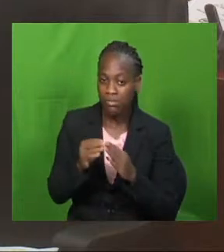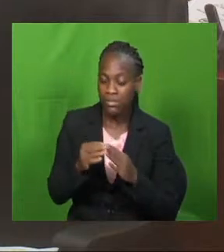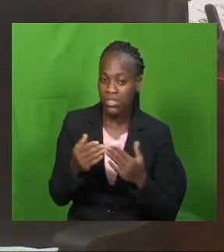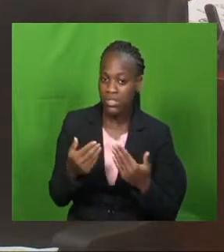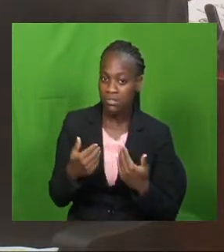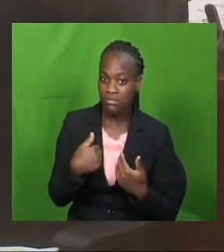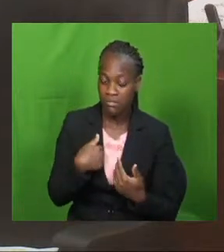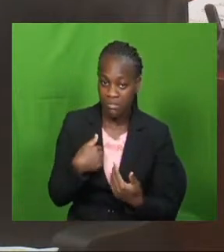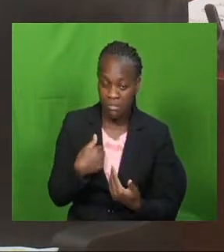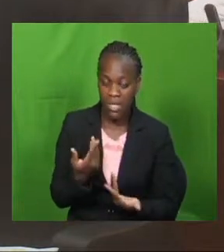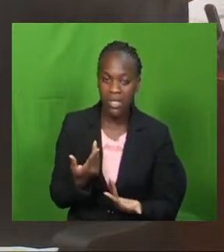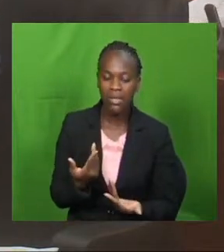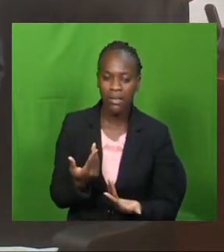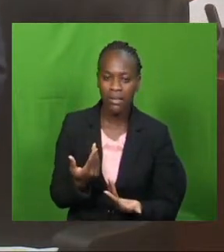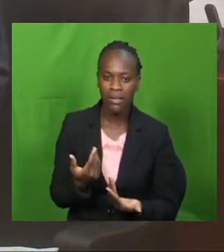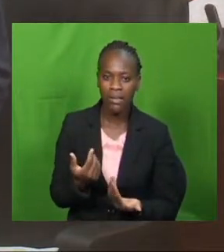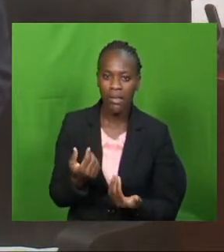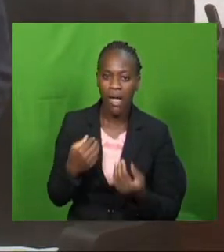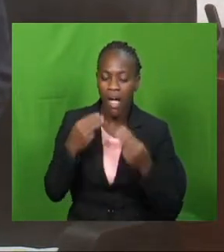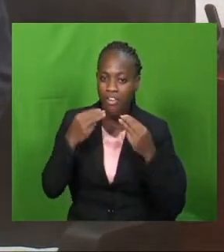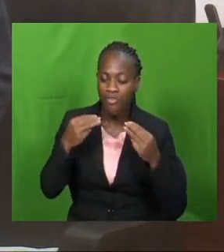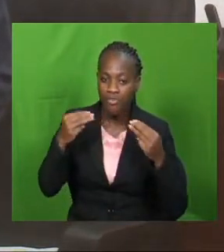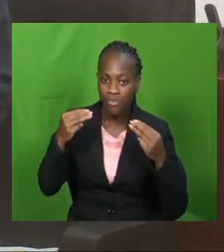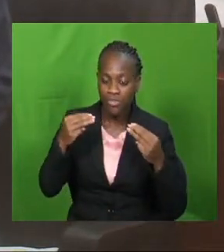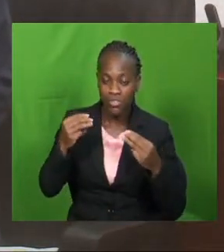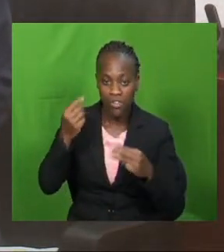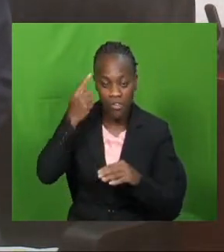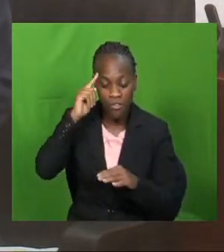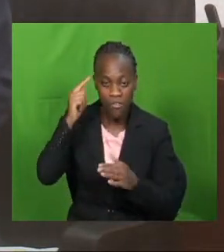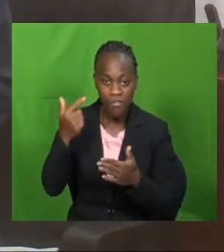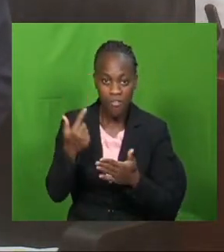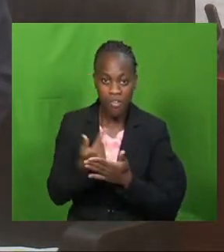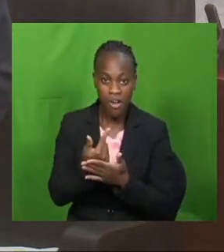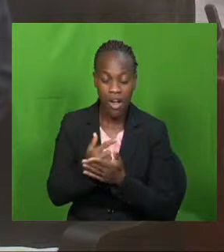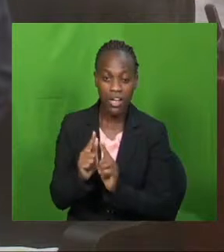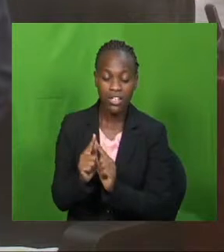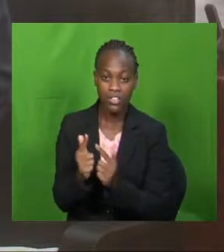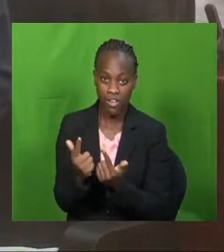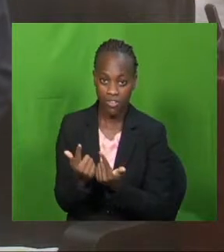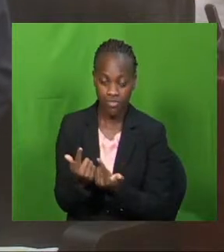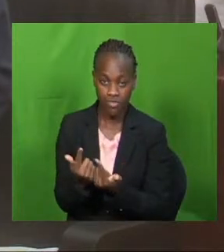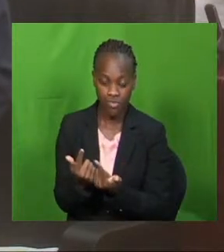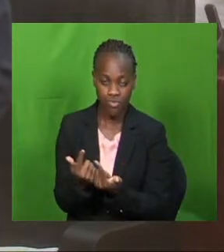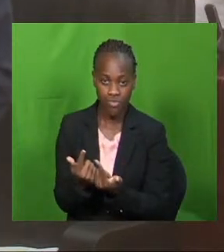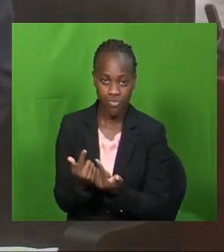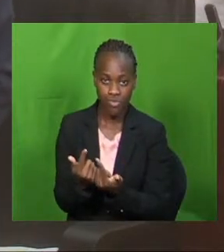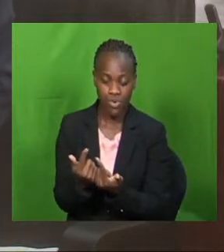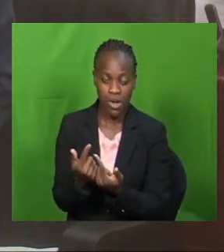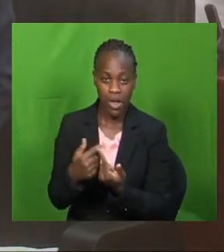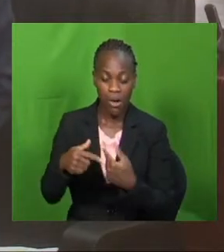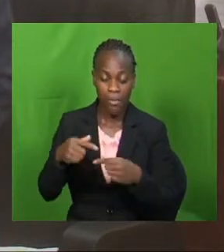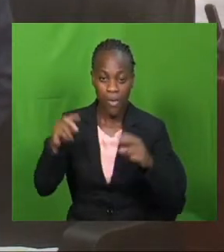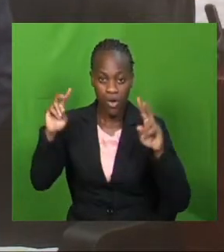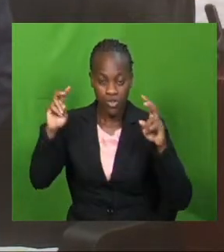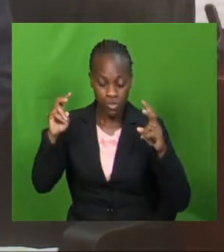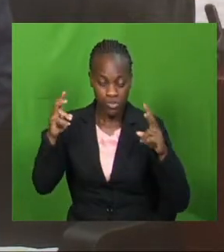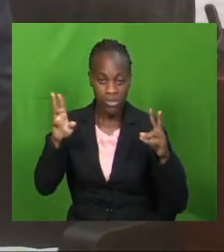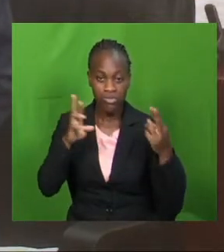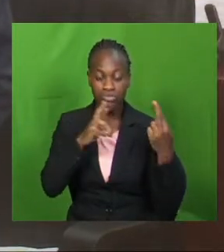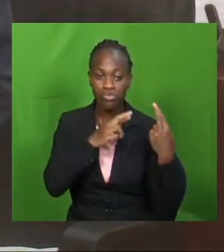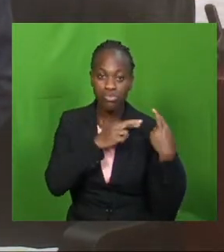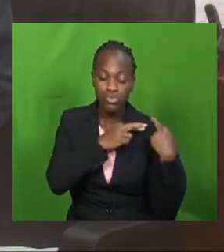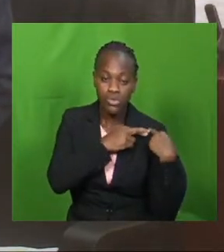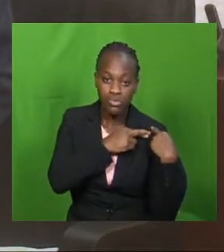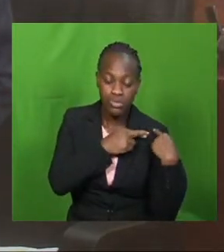move a motion on behalf of the Ghanaian delegation on the topic, the role